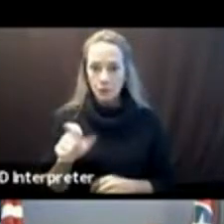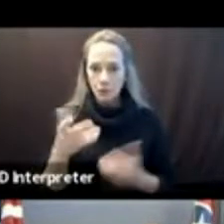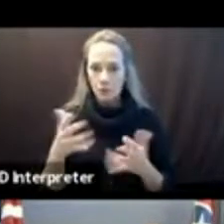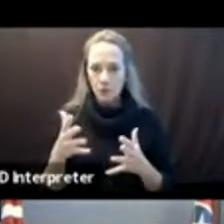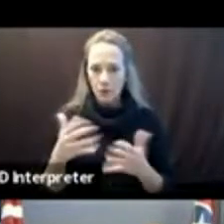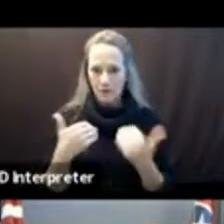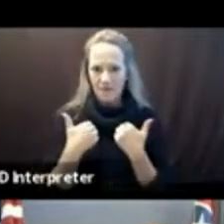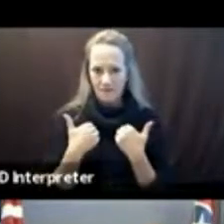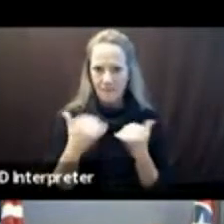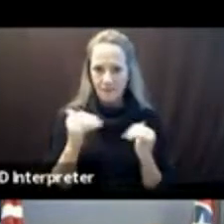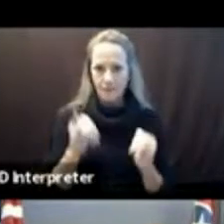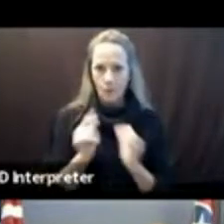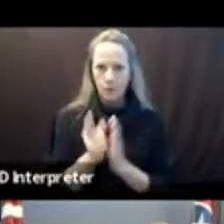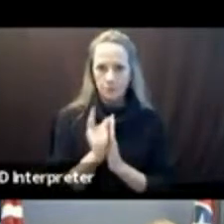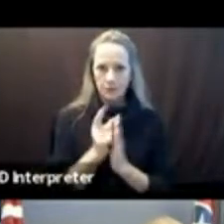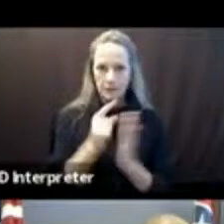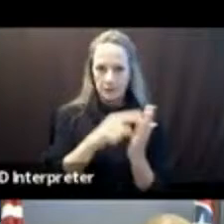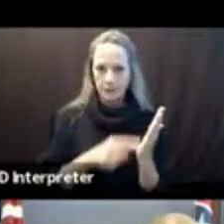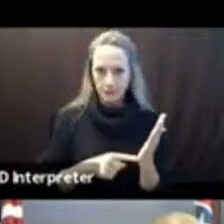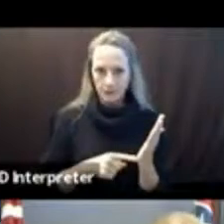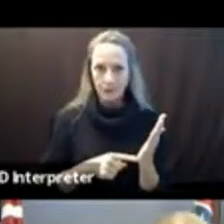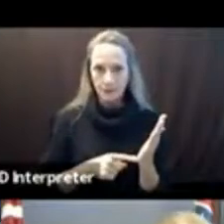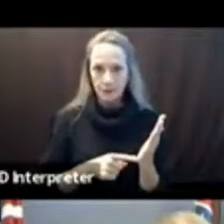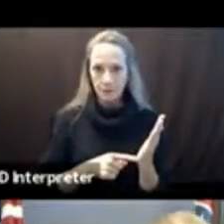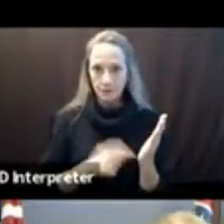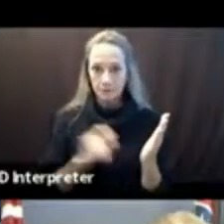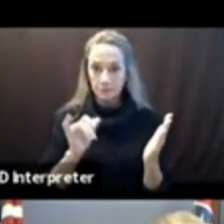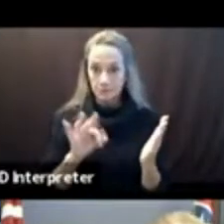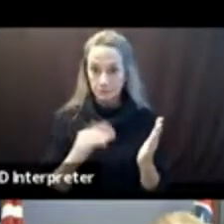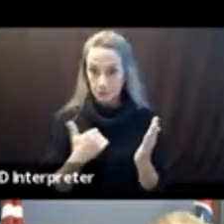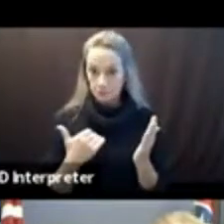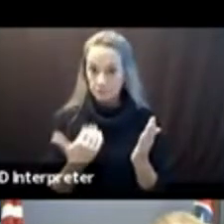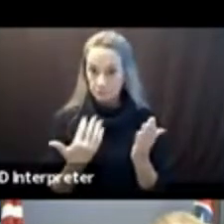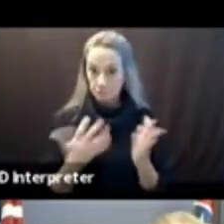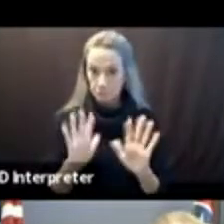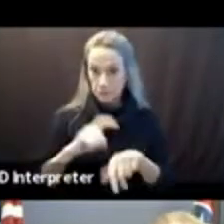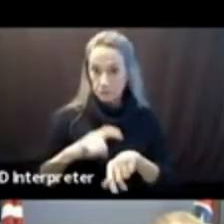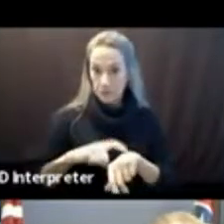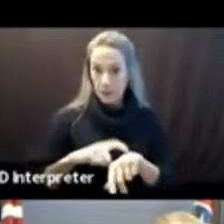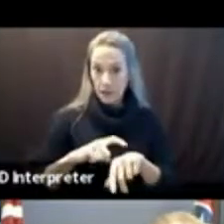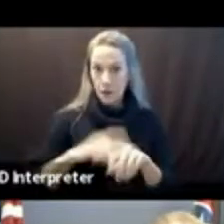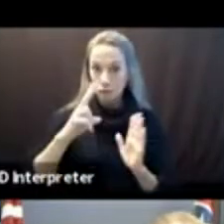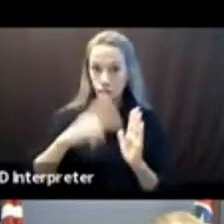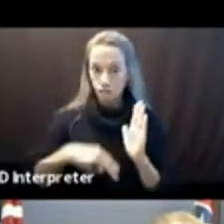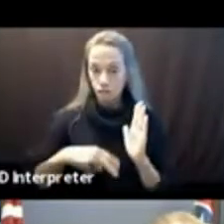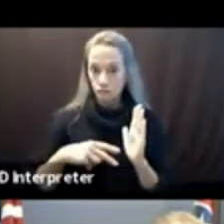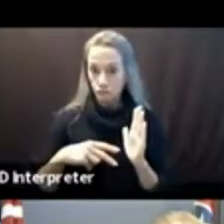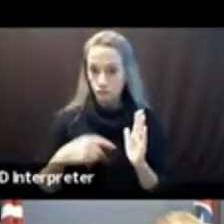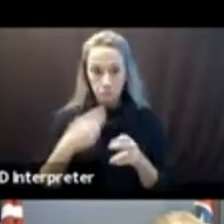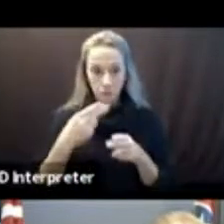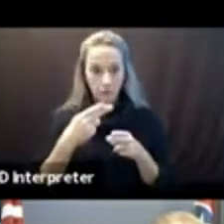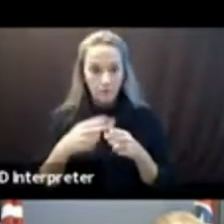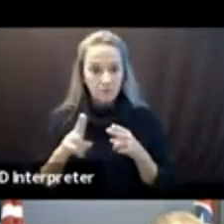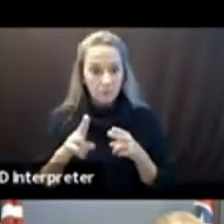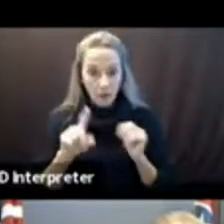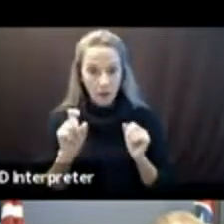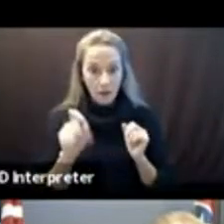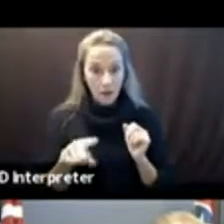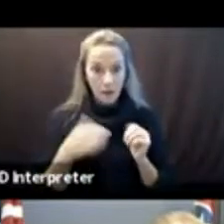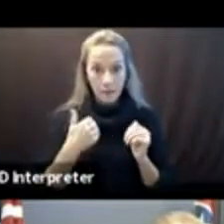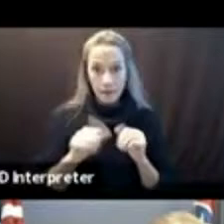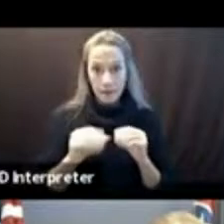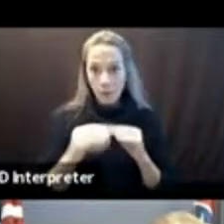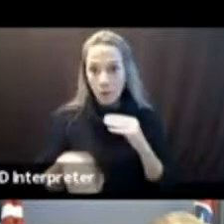of those. So if you've had an opportunity to look over those, at first, just quickly ask if there are any